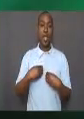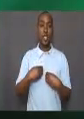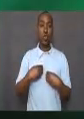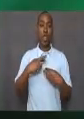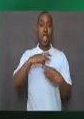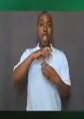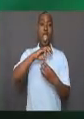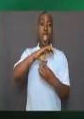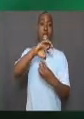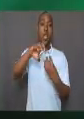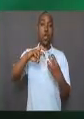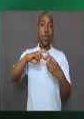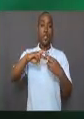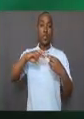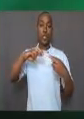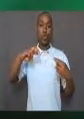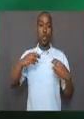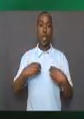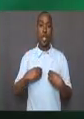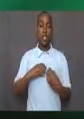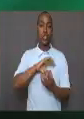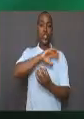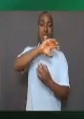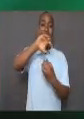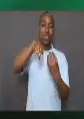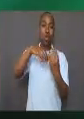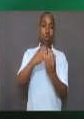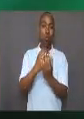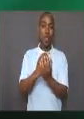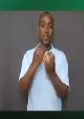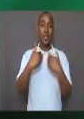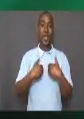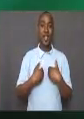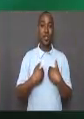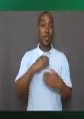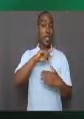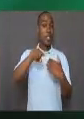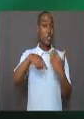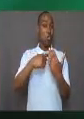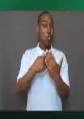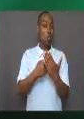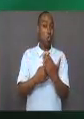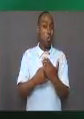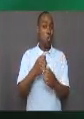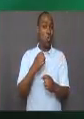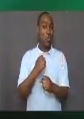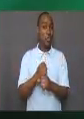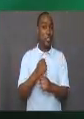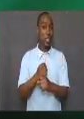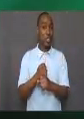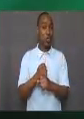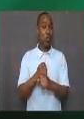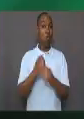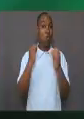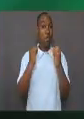reticulum, and cytoplasm. The function of these structures will